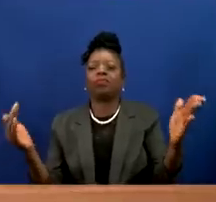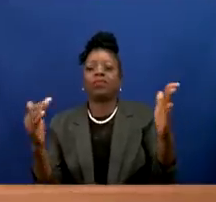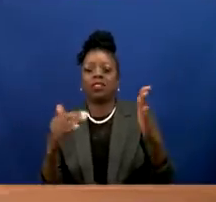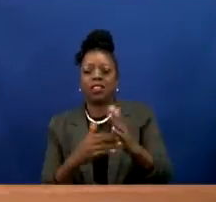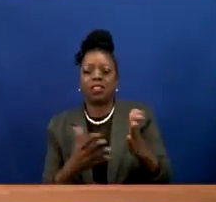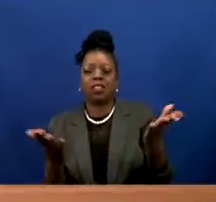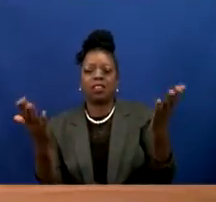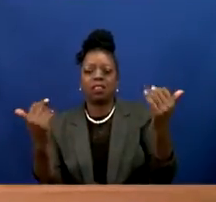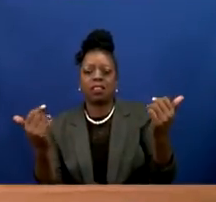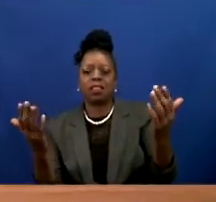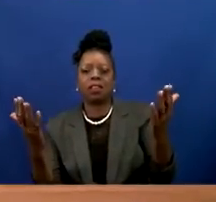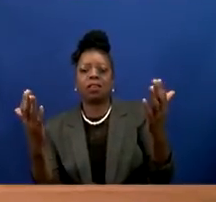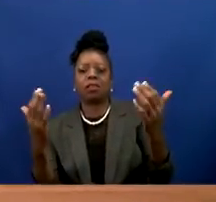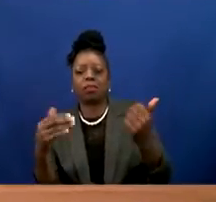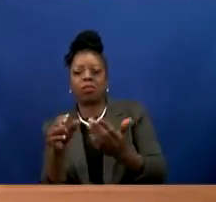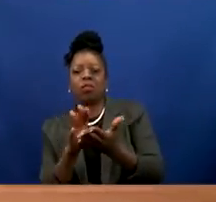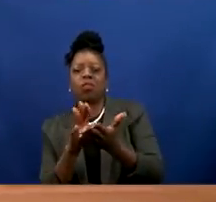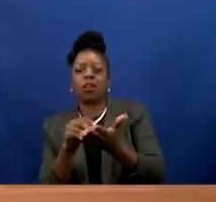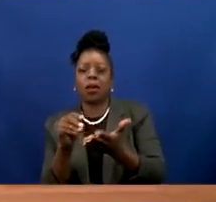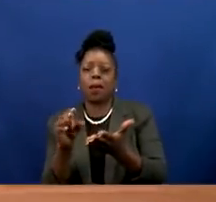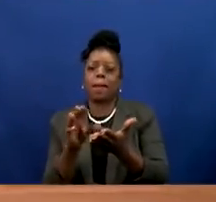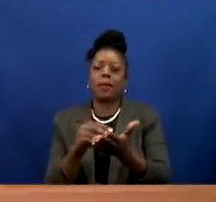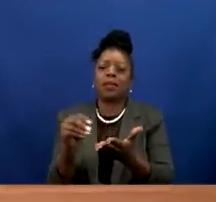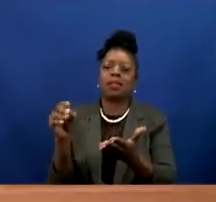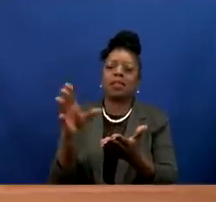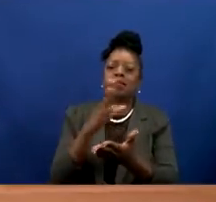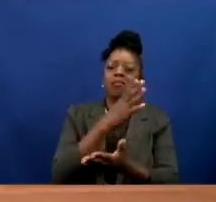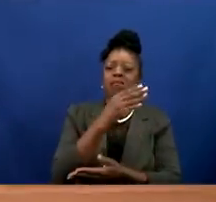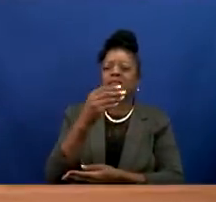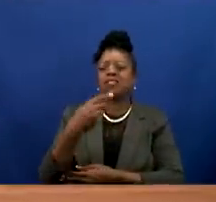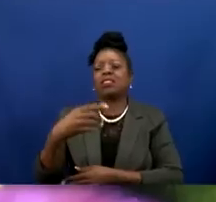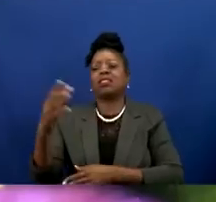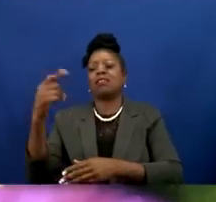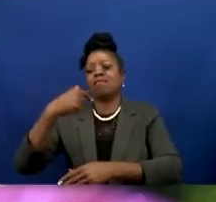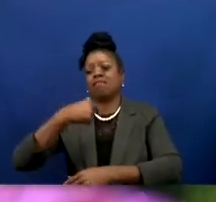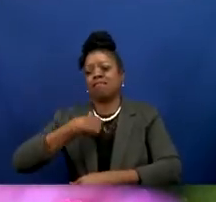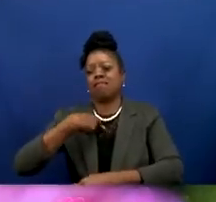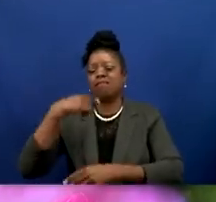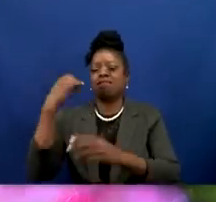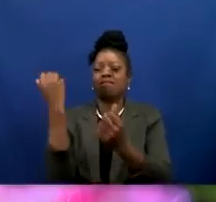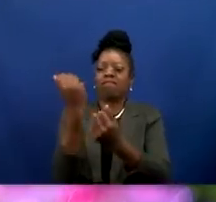church, upstairs, downstairs, around the world. I love the Lord. Sing, church.